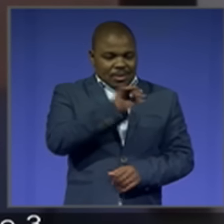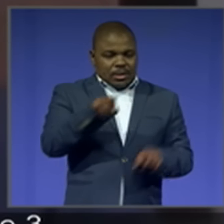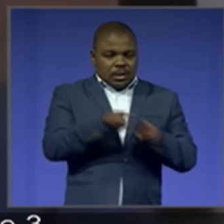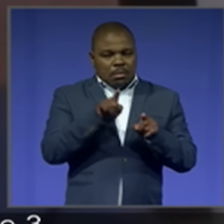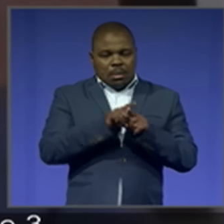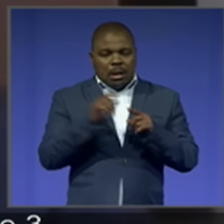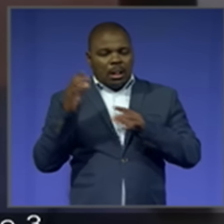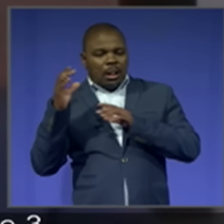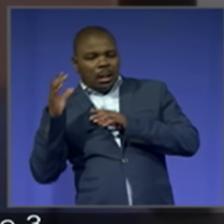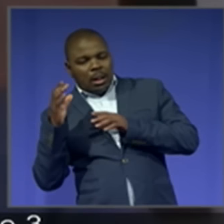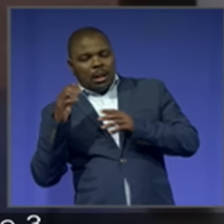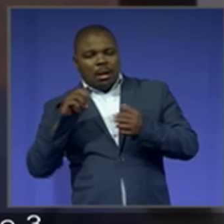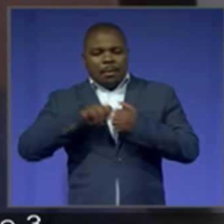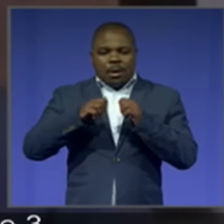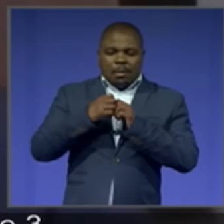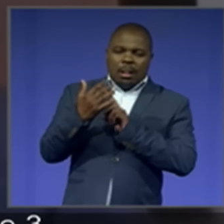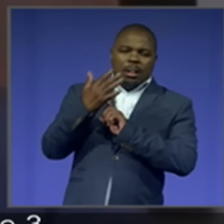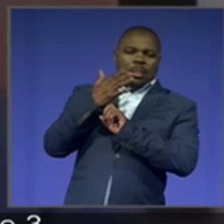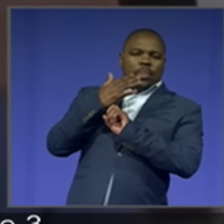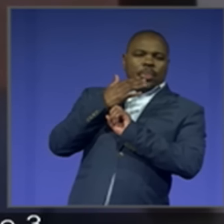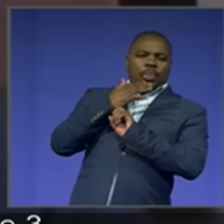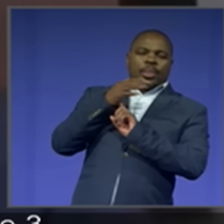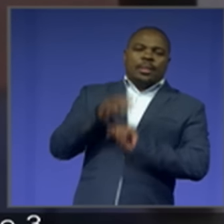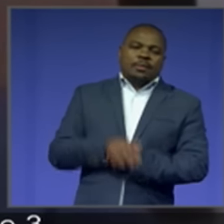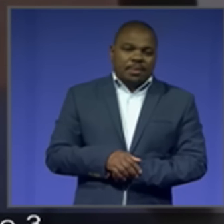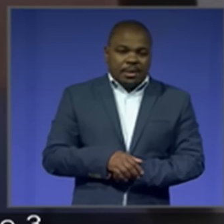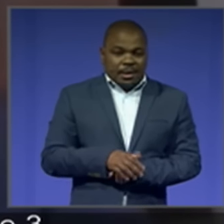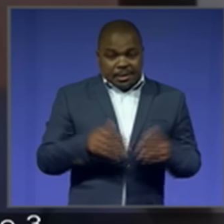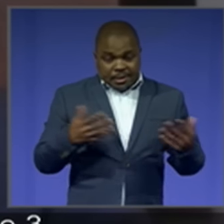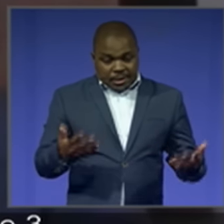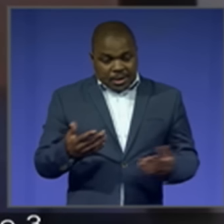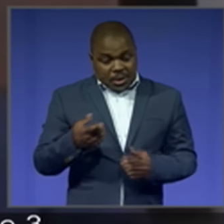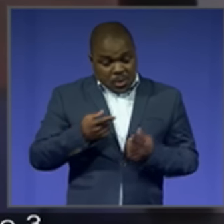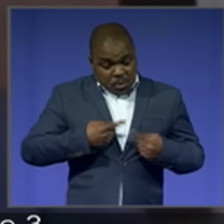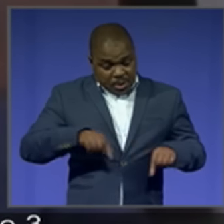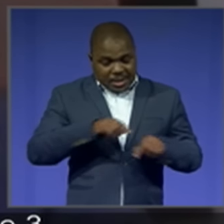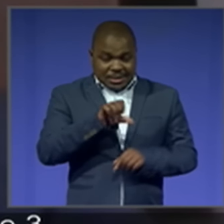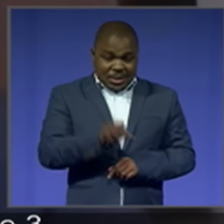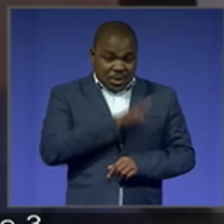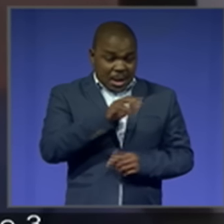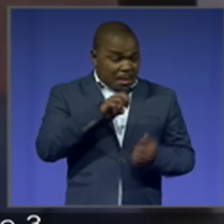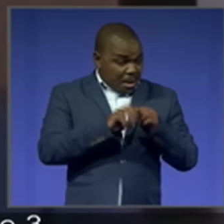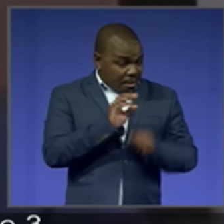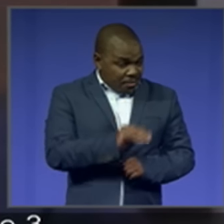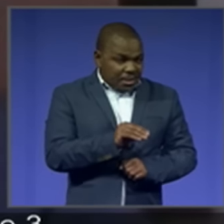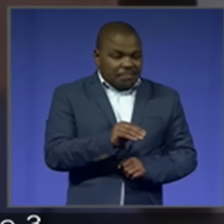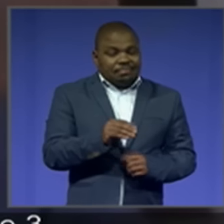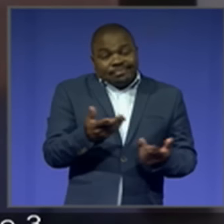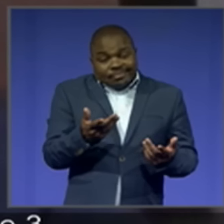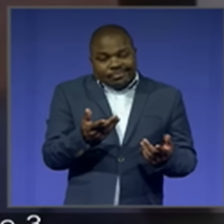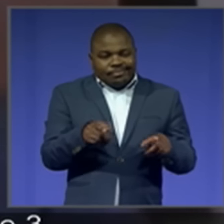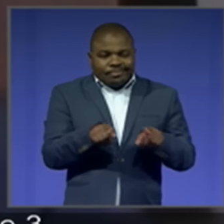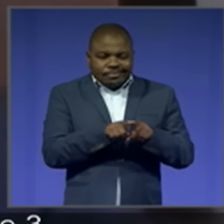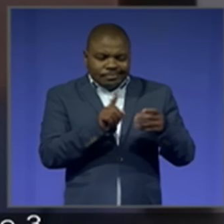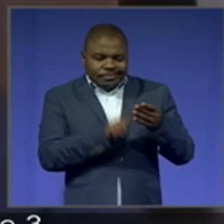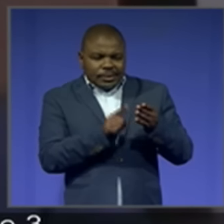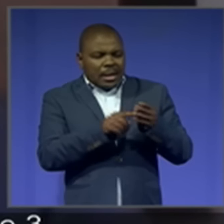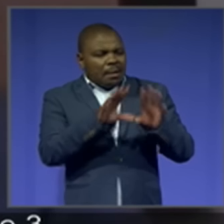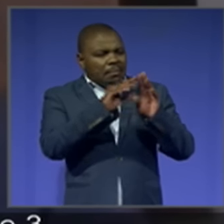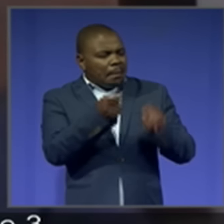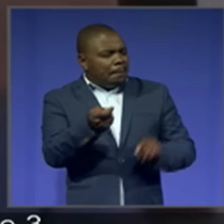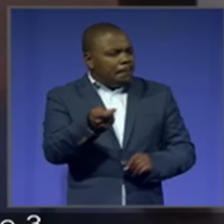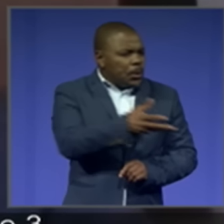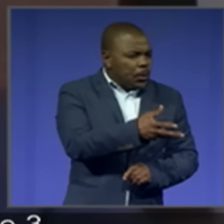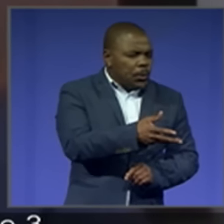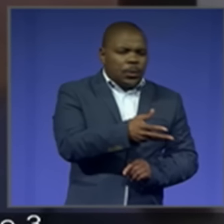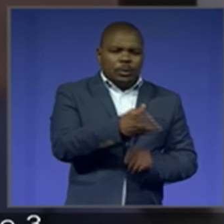imelwa. Mme hopola hore ha re ntse re imelwa jwalo re bua ka ditjeo tsena tse yang hodimo,